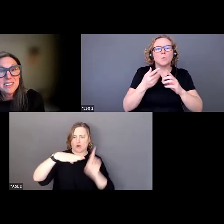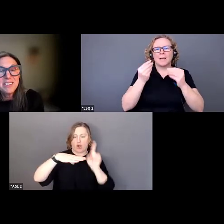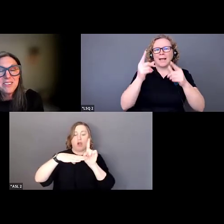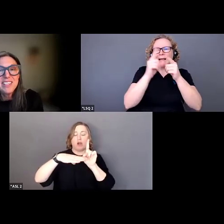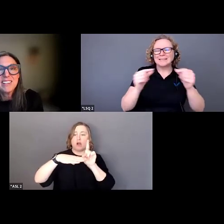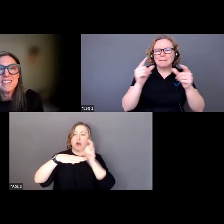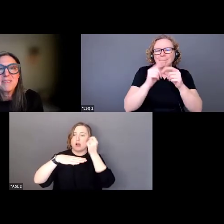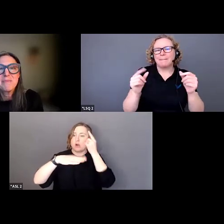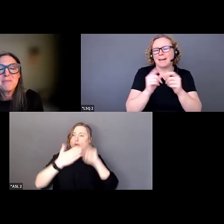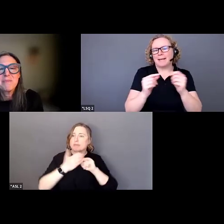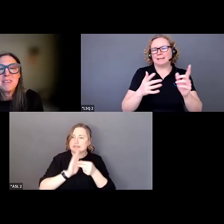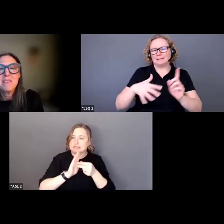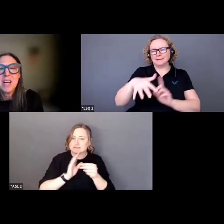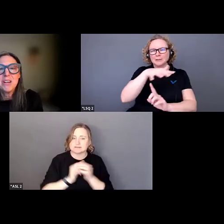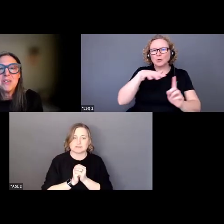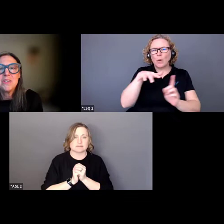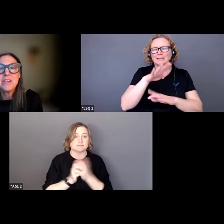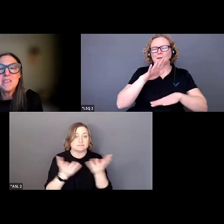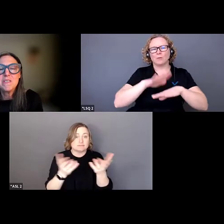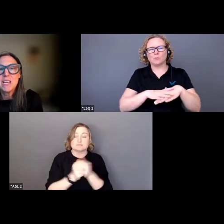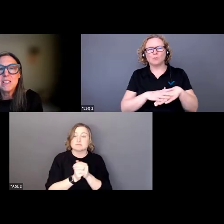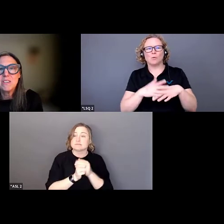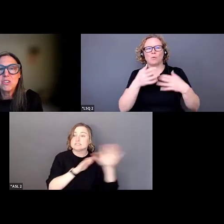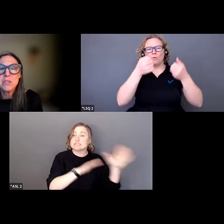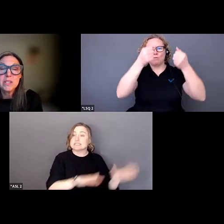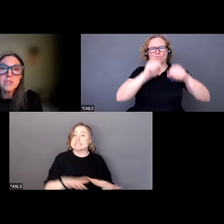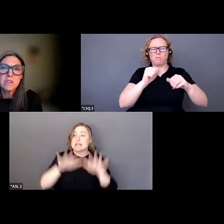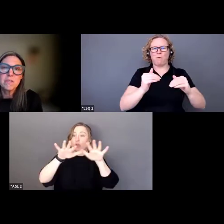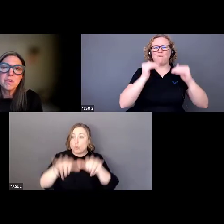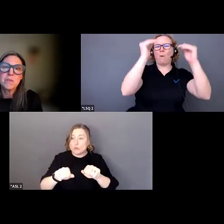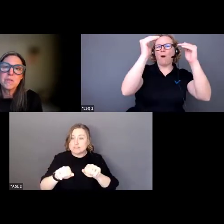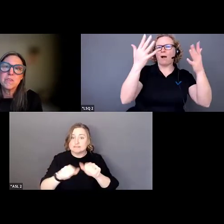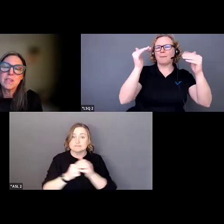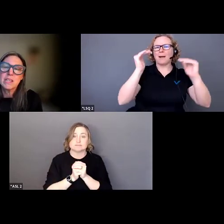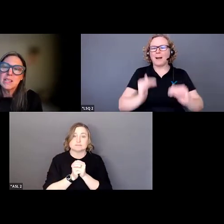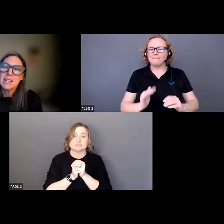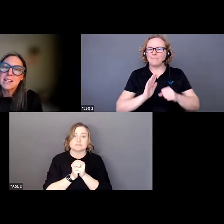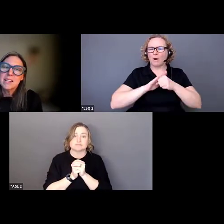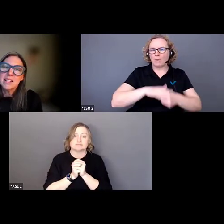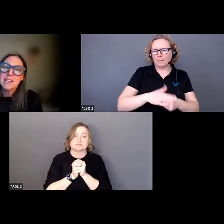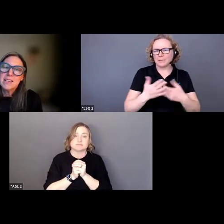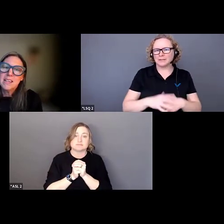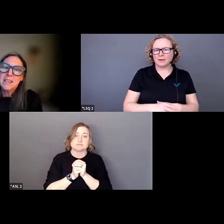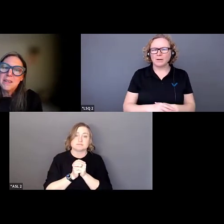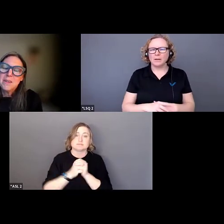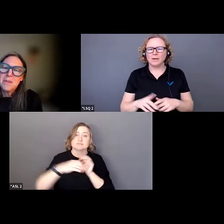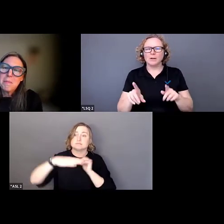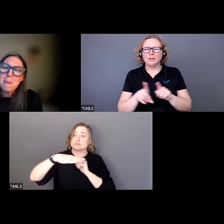And settler colonialism, giving unearned disadvantage to Indigenous folks.